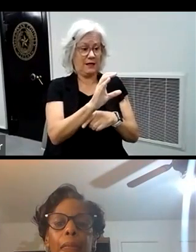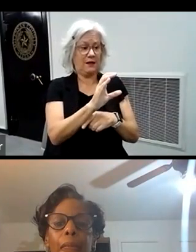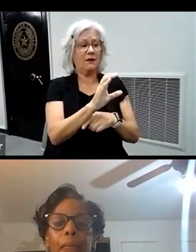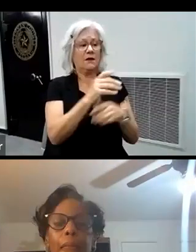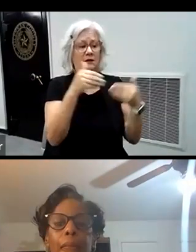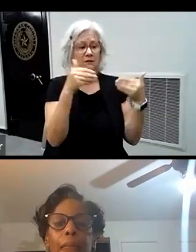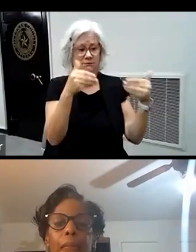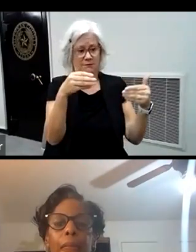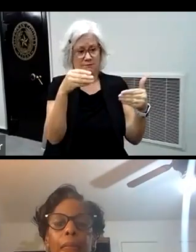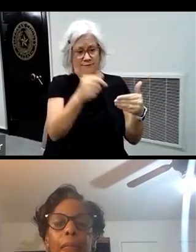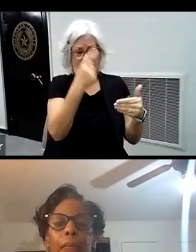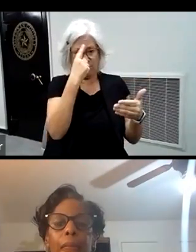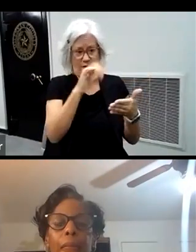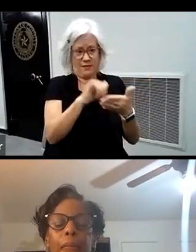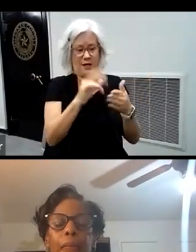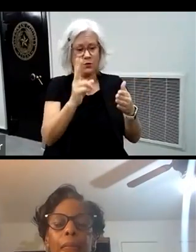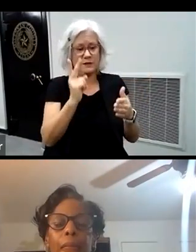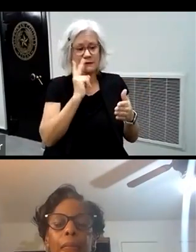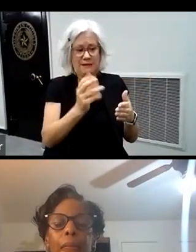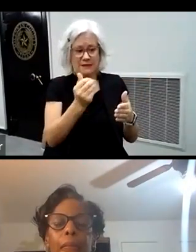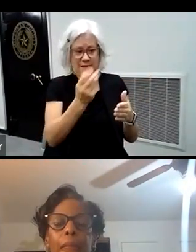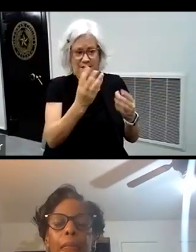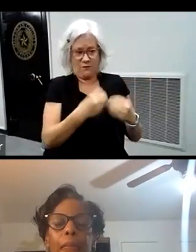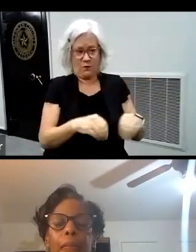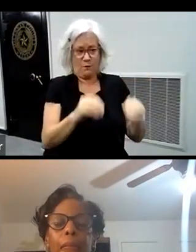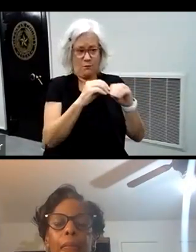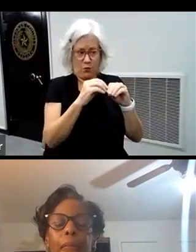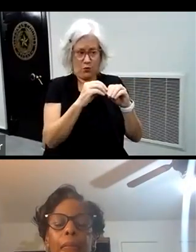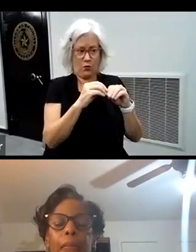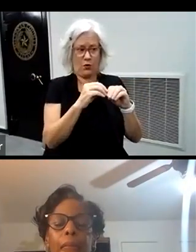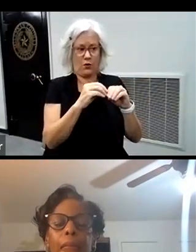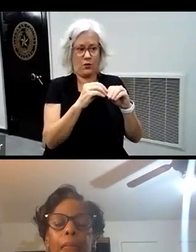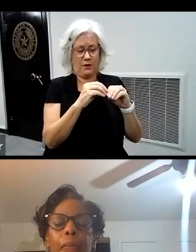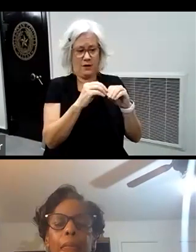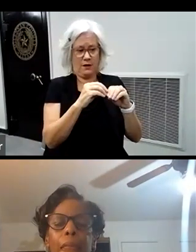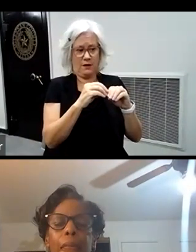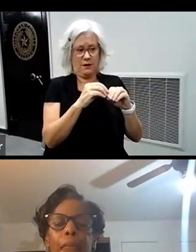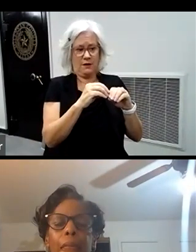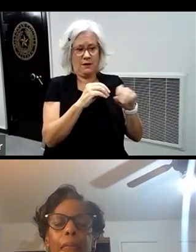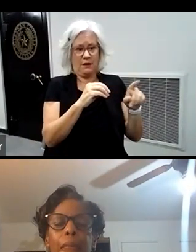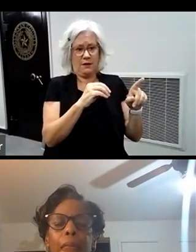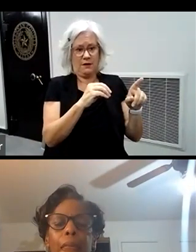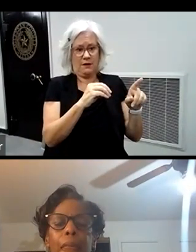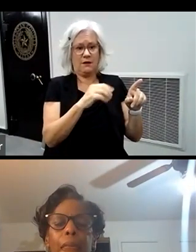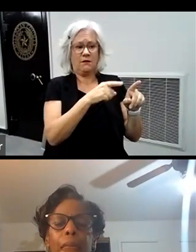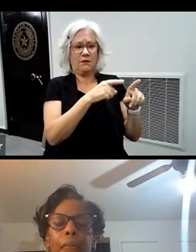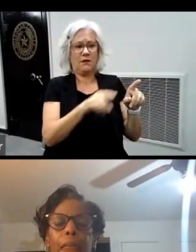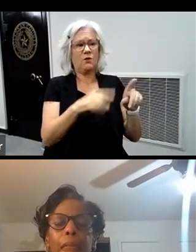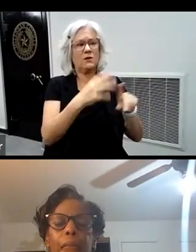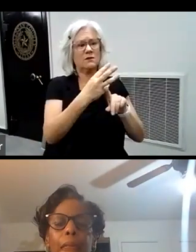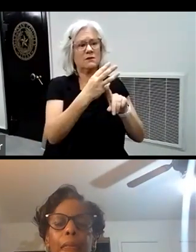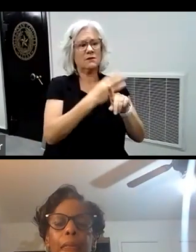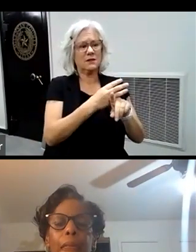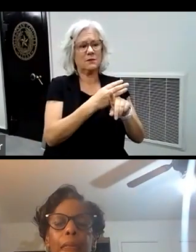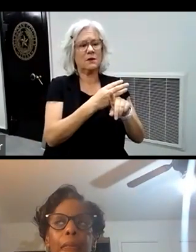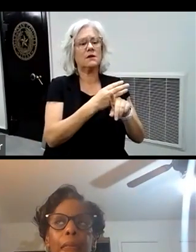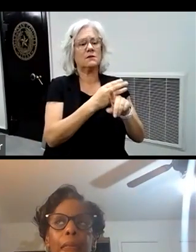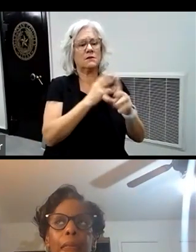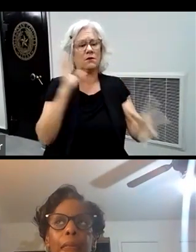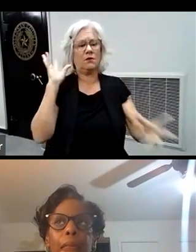payments. So we're going to see several more. They're going to kind of smush 6 months into 2 months worth of payments.